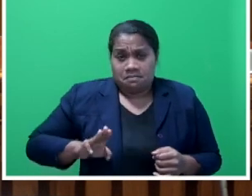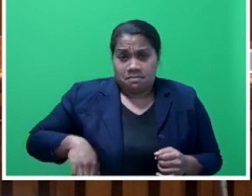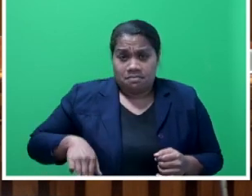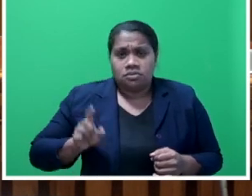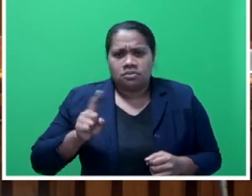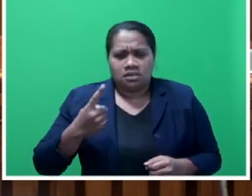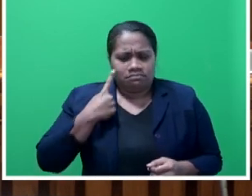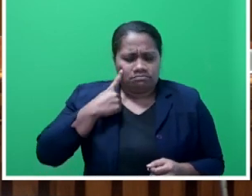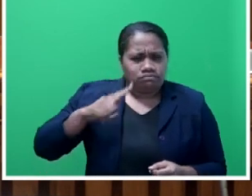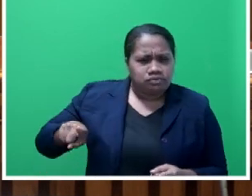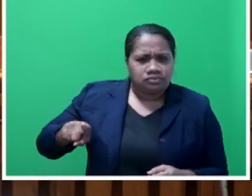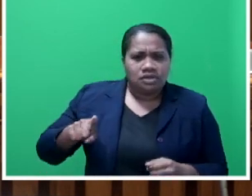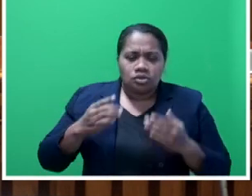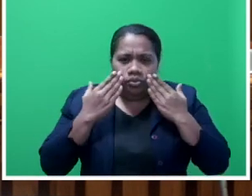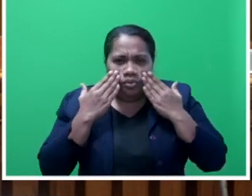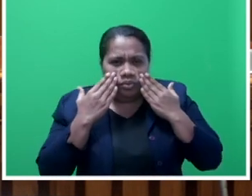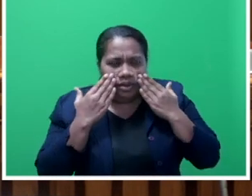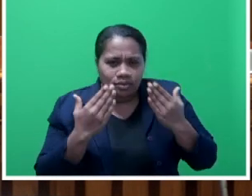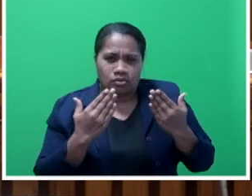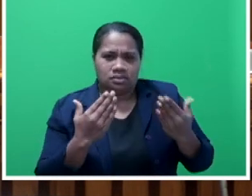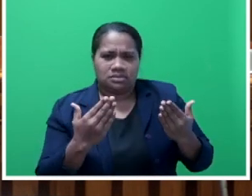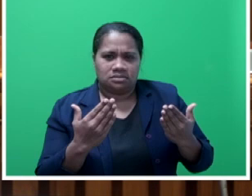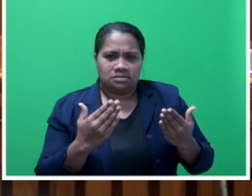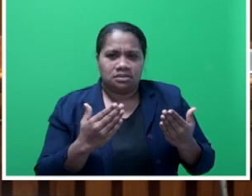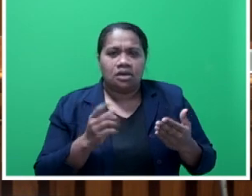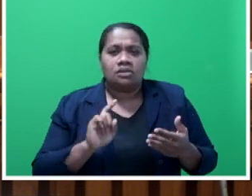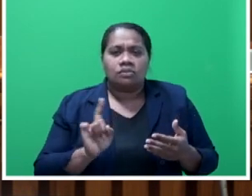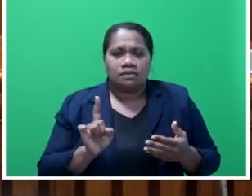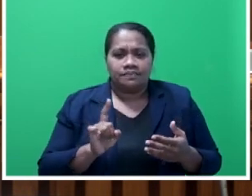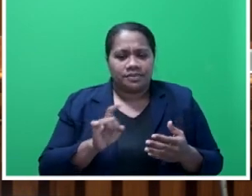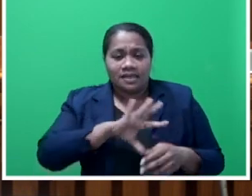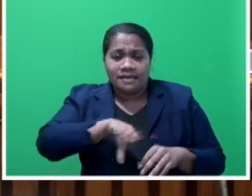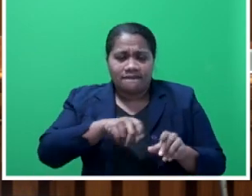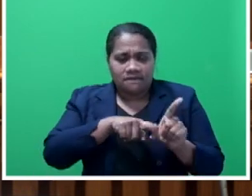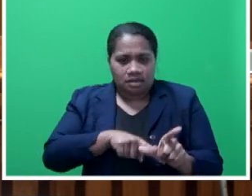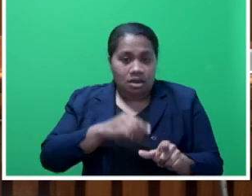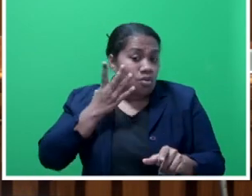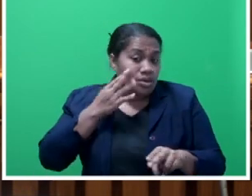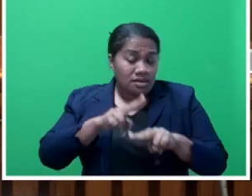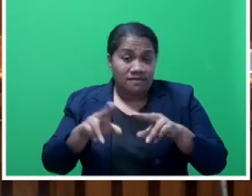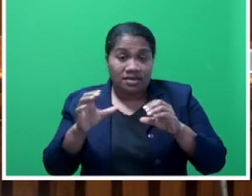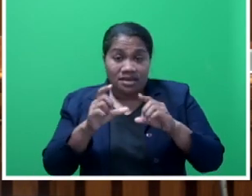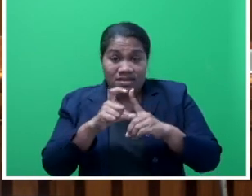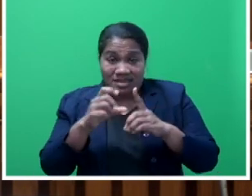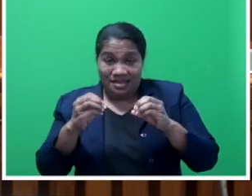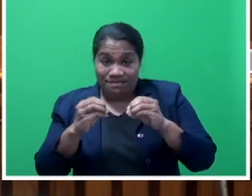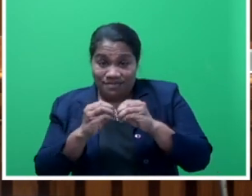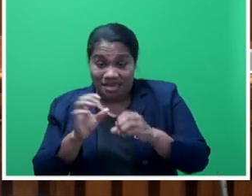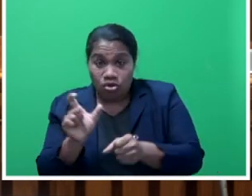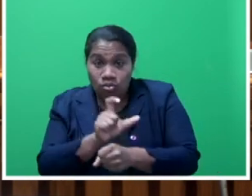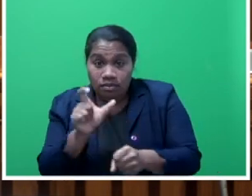to acknowledge the fact that every year, since FDB has been created, all governments have